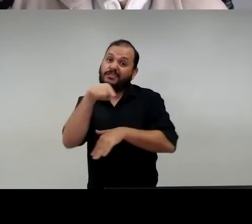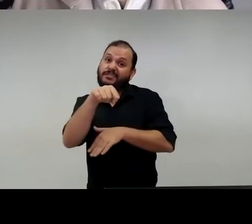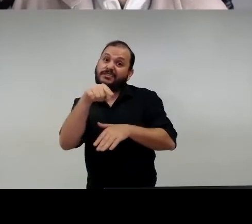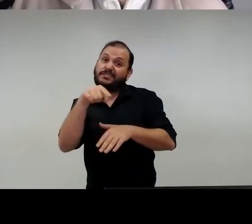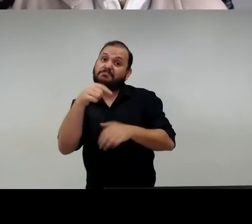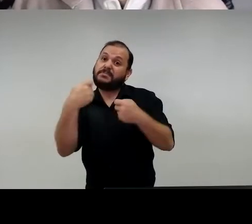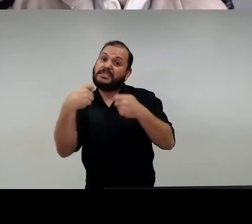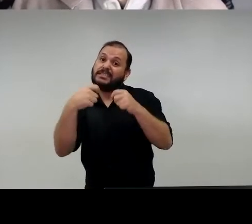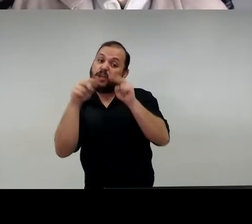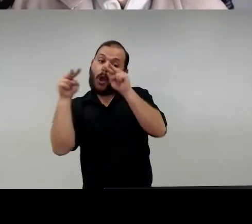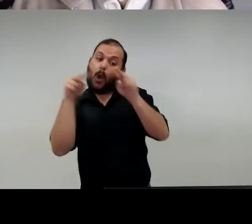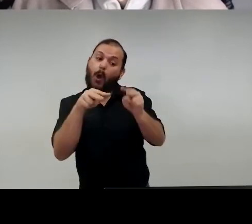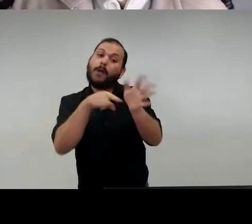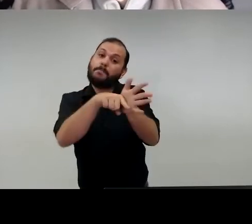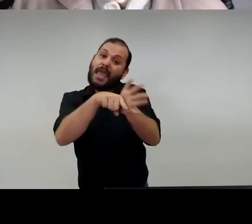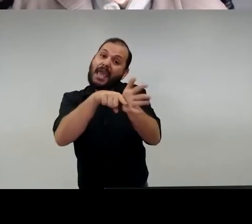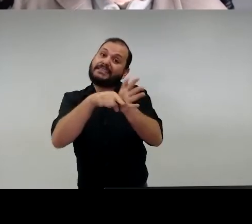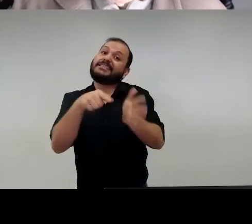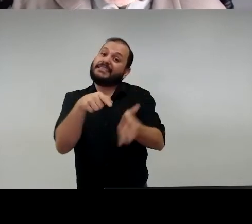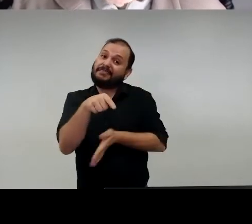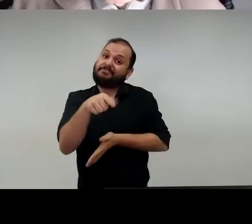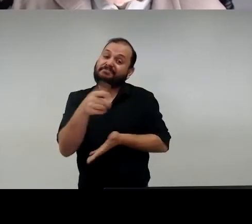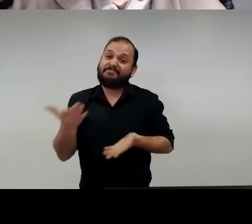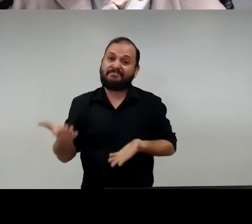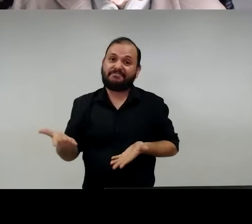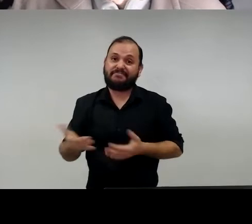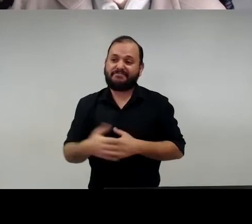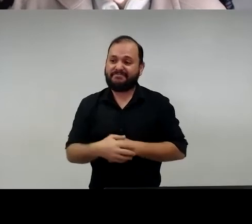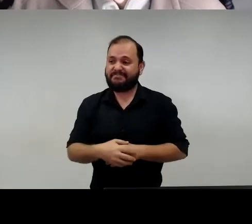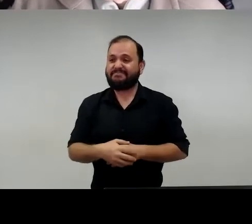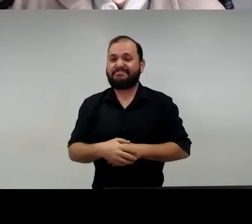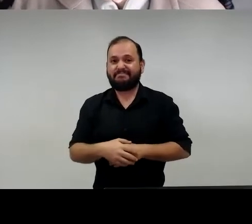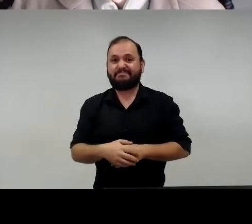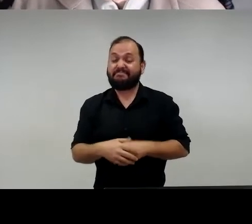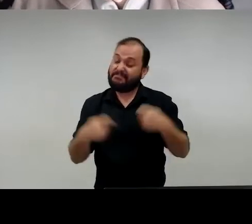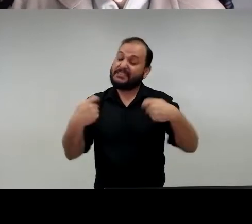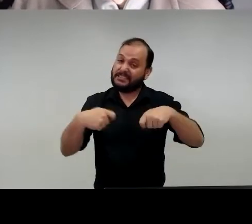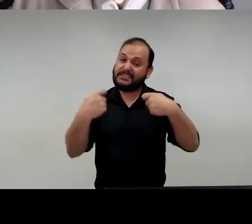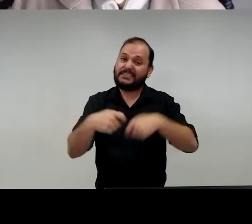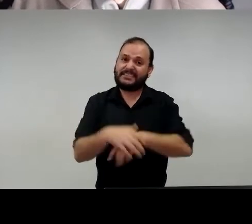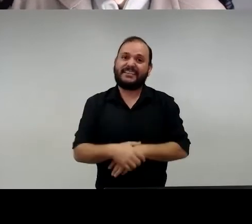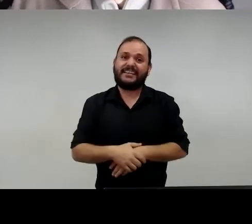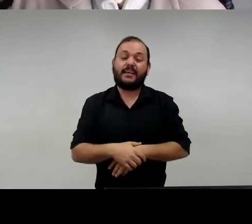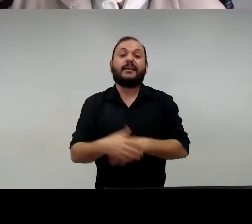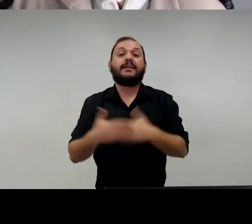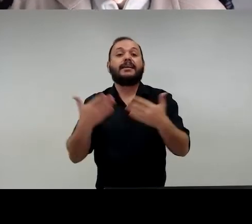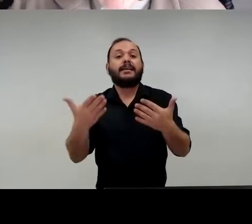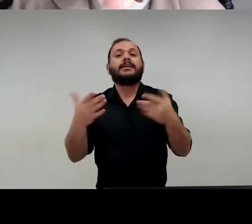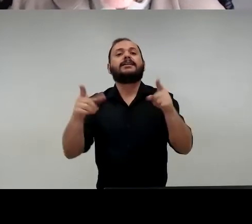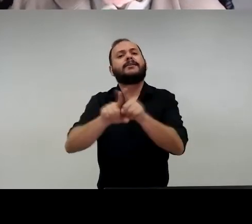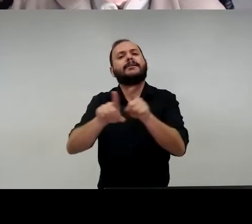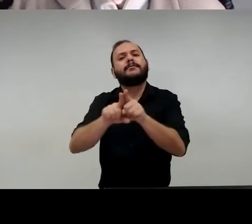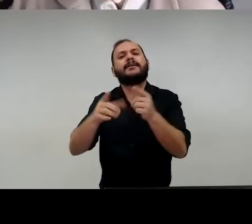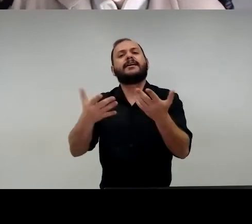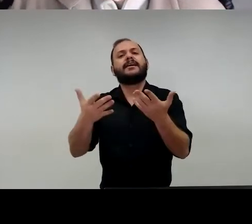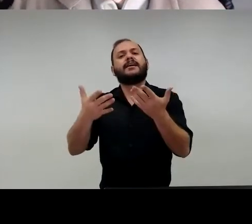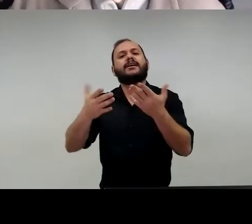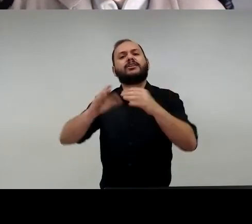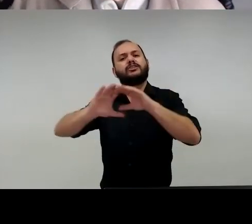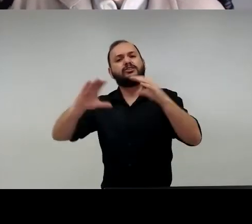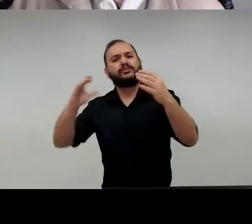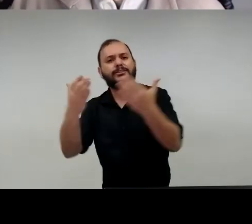There's also in conference interpreting the idea that consecutive